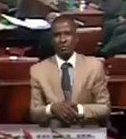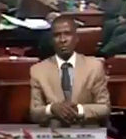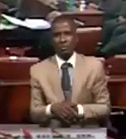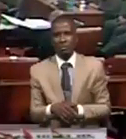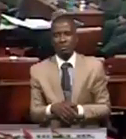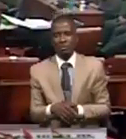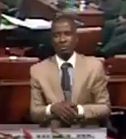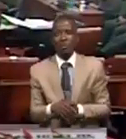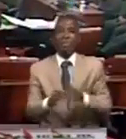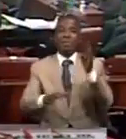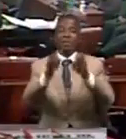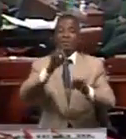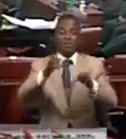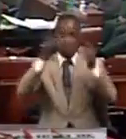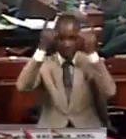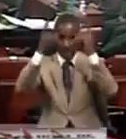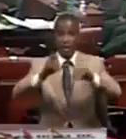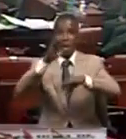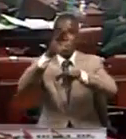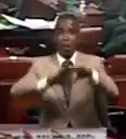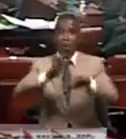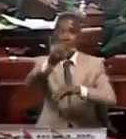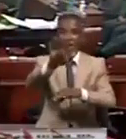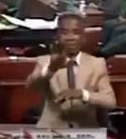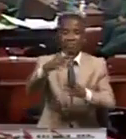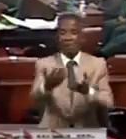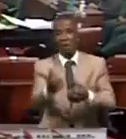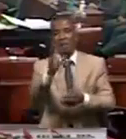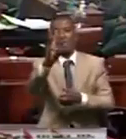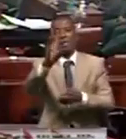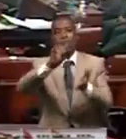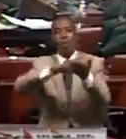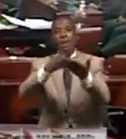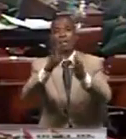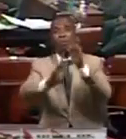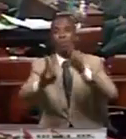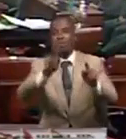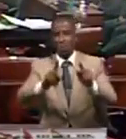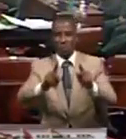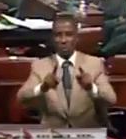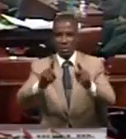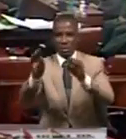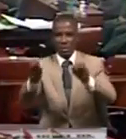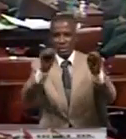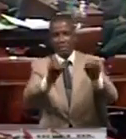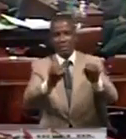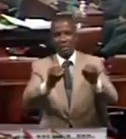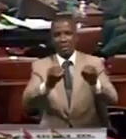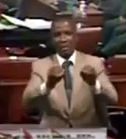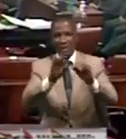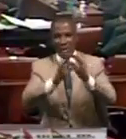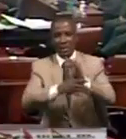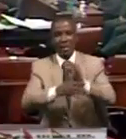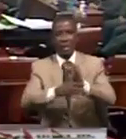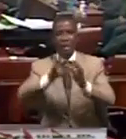if you decide to call 5 or 6 witnesses and you put in 5 or 6 witness